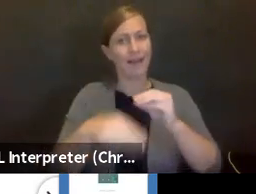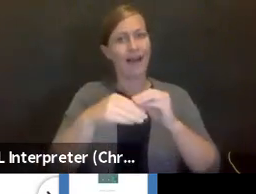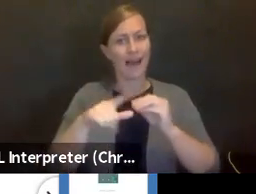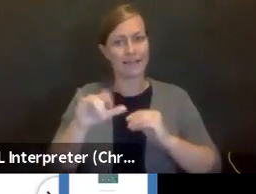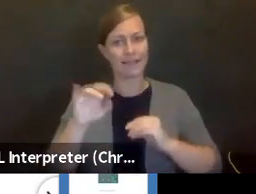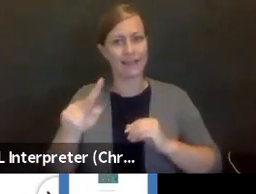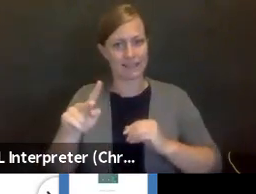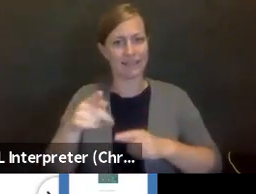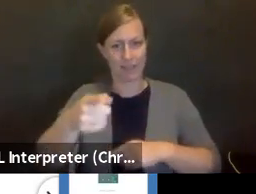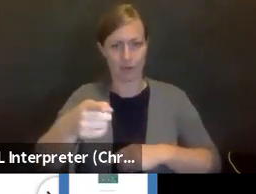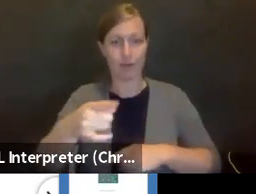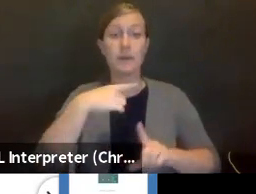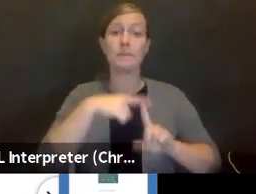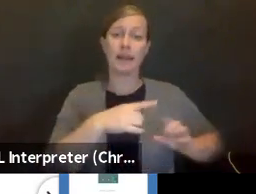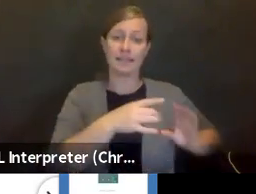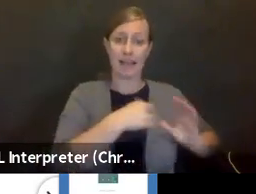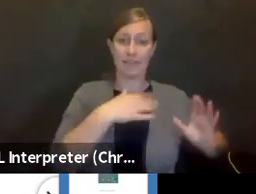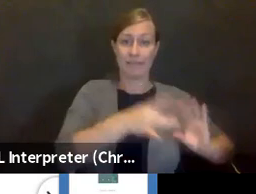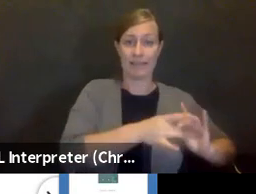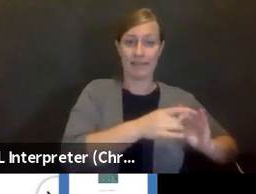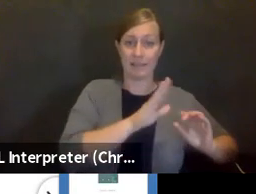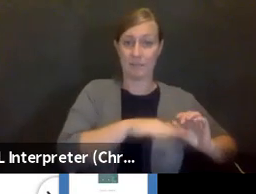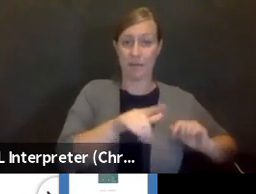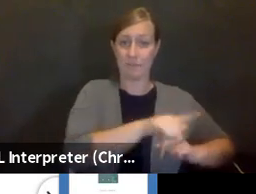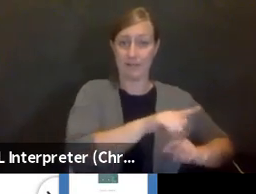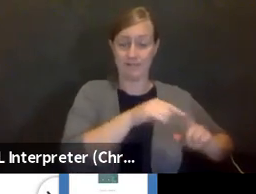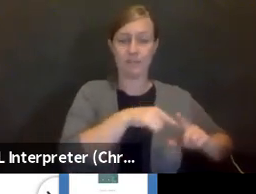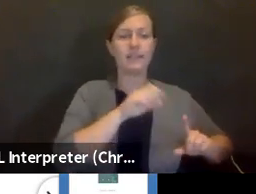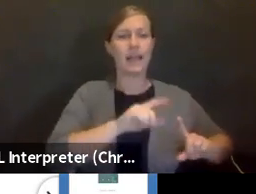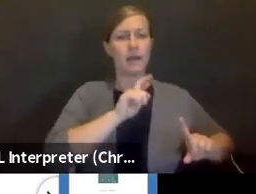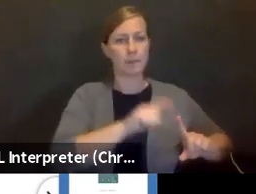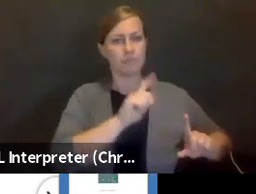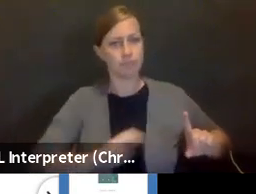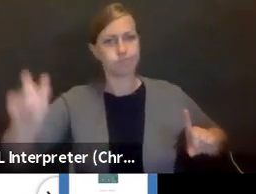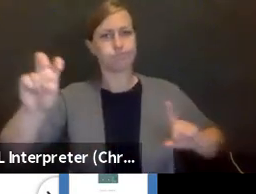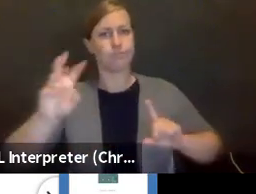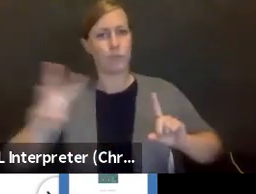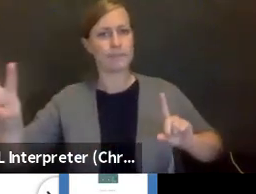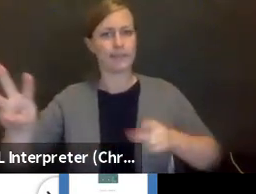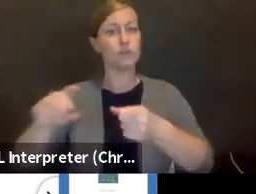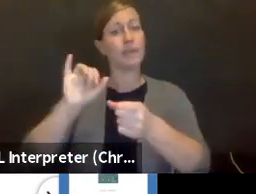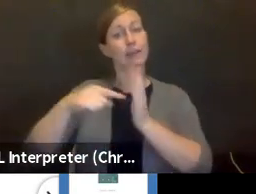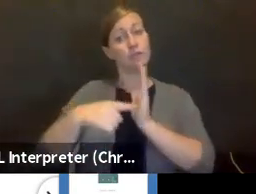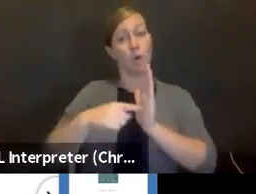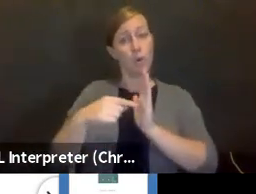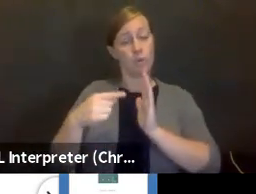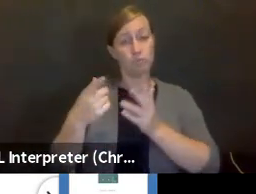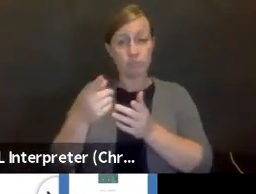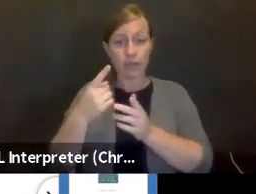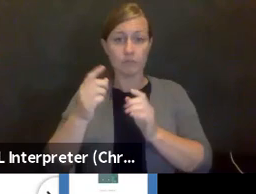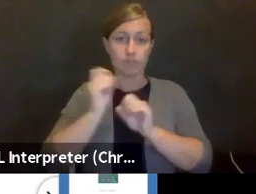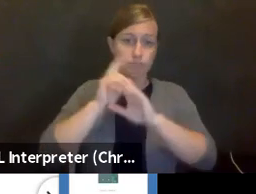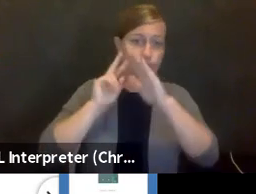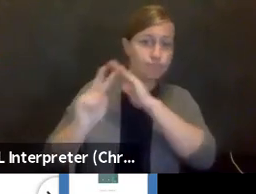here. It is also linked for students to visit the page. So it gives them a sample of what the page is that they're going to, but I could